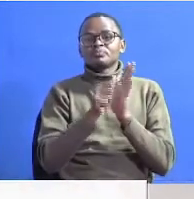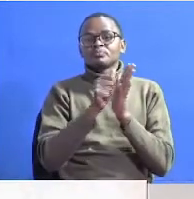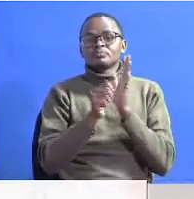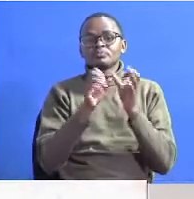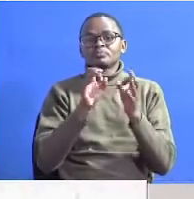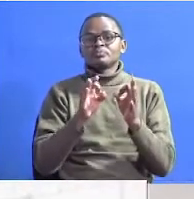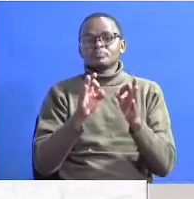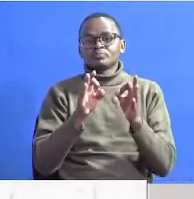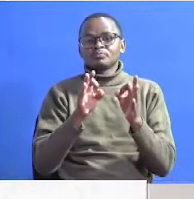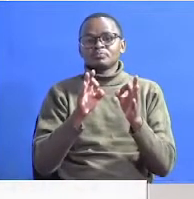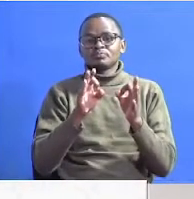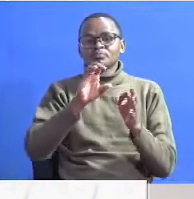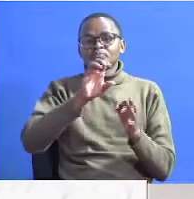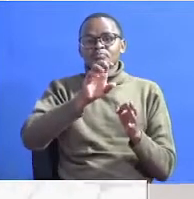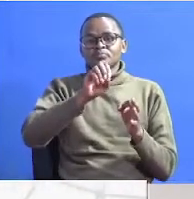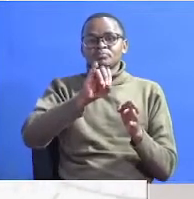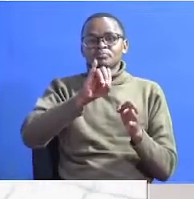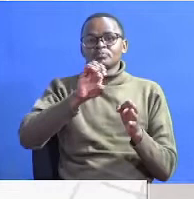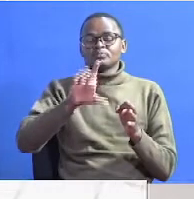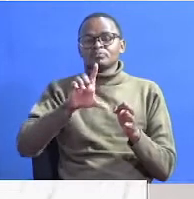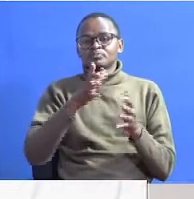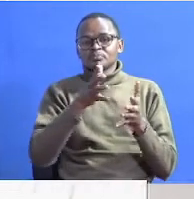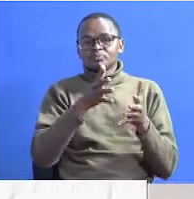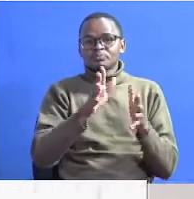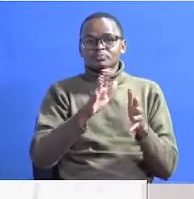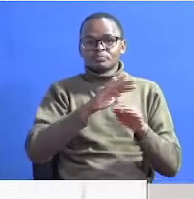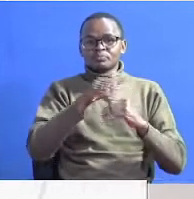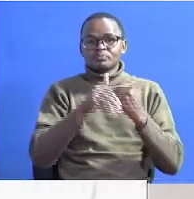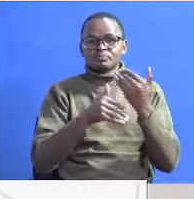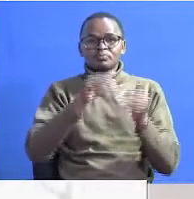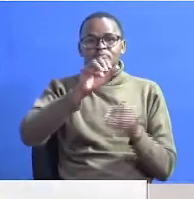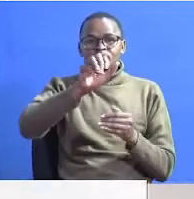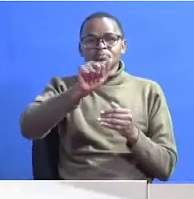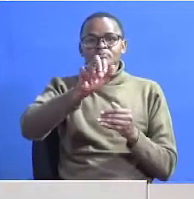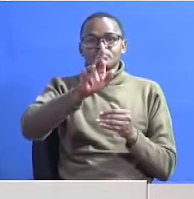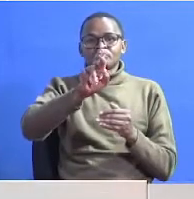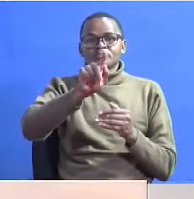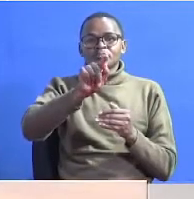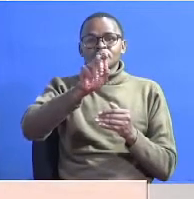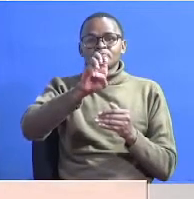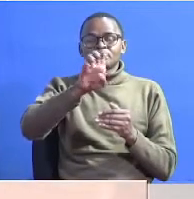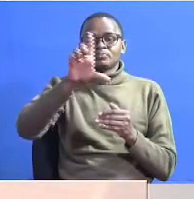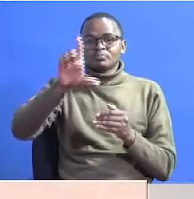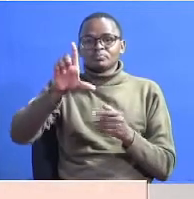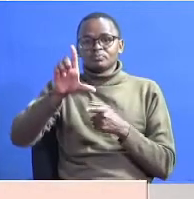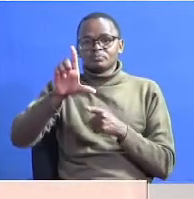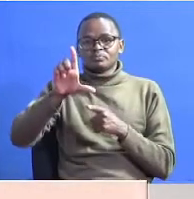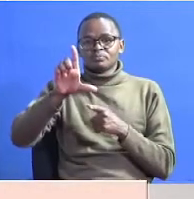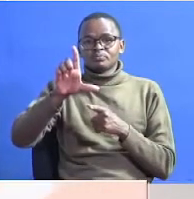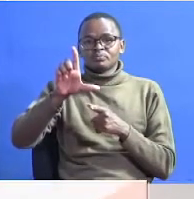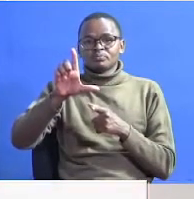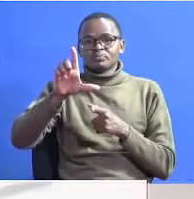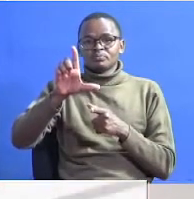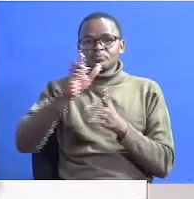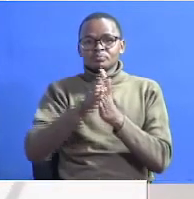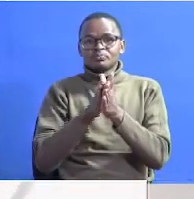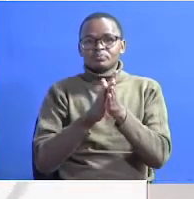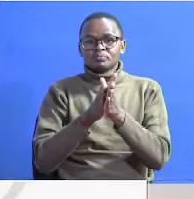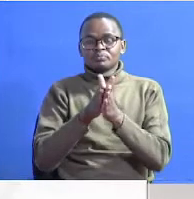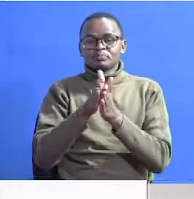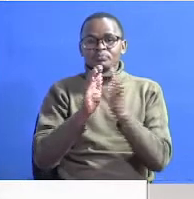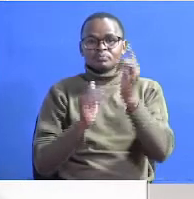to hoarding of the oil, these are all cartels that probably, they put their